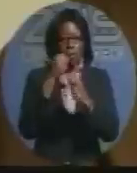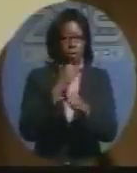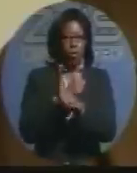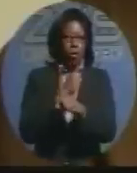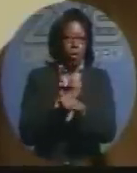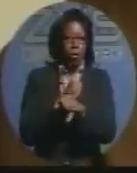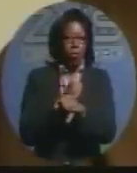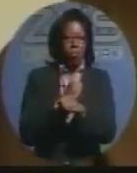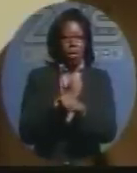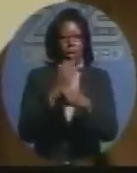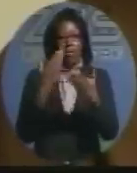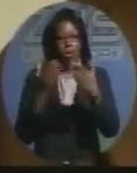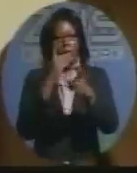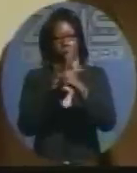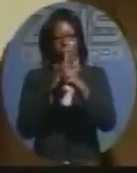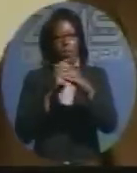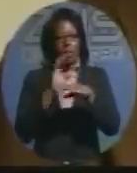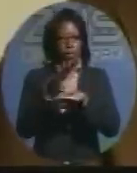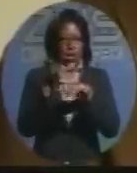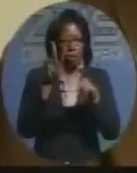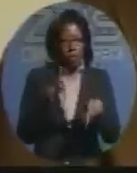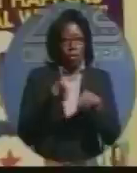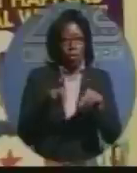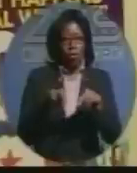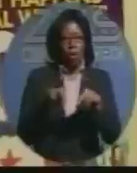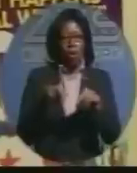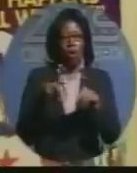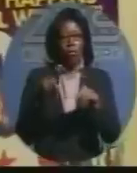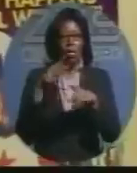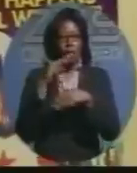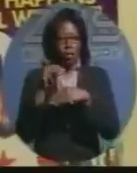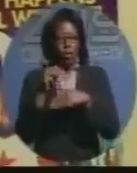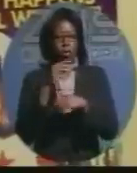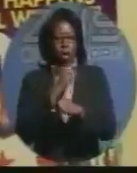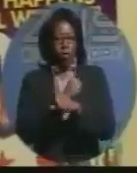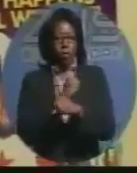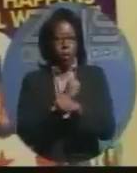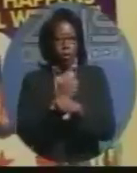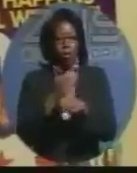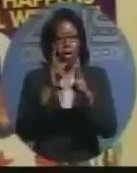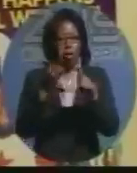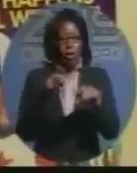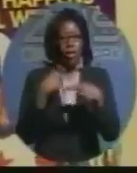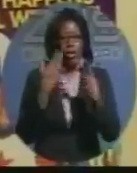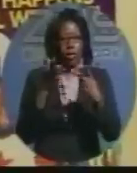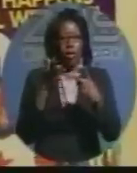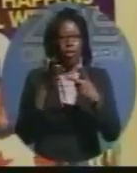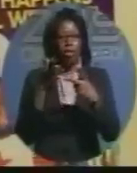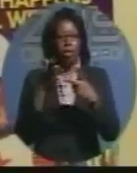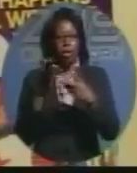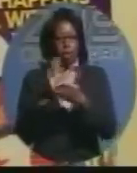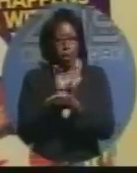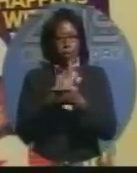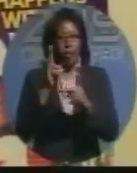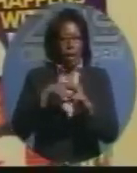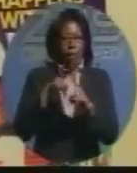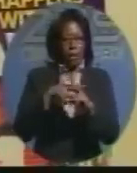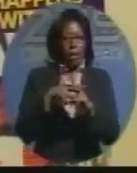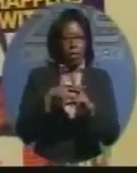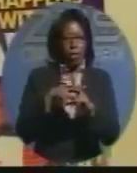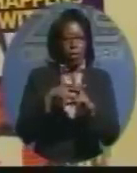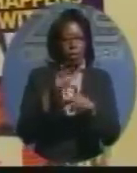workers, Defense Force officers, or persons from Ministry of Works. NEMA officials say residents need to complete a form similar to this one to